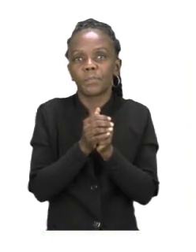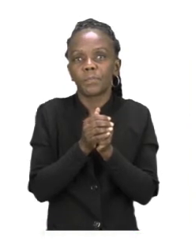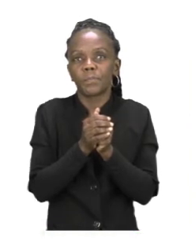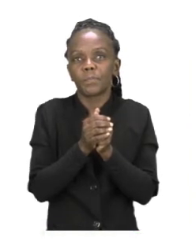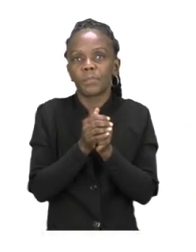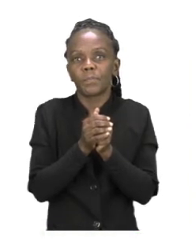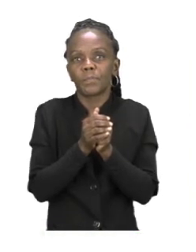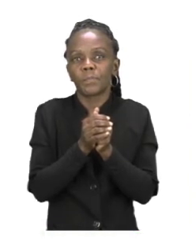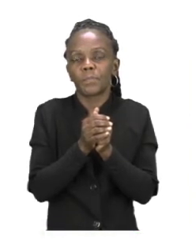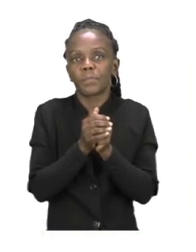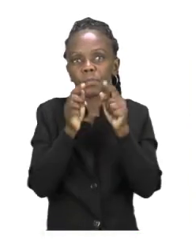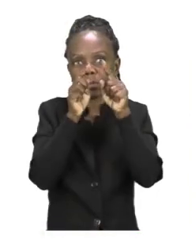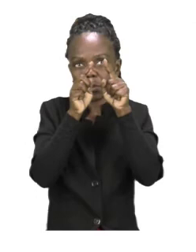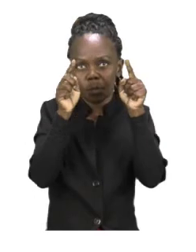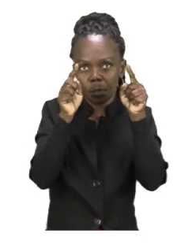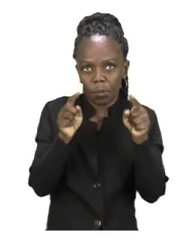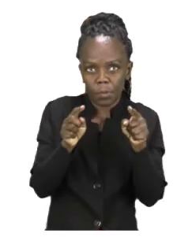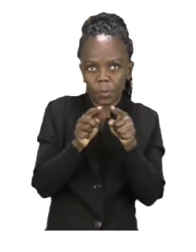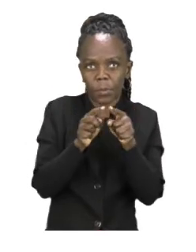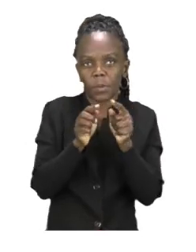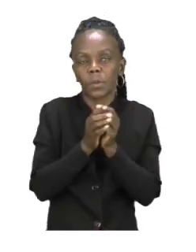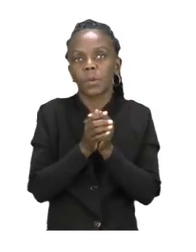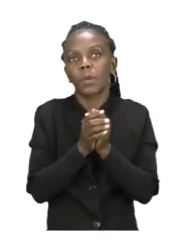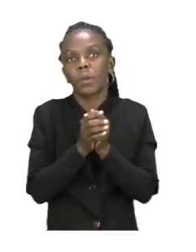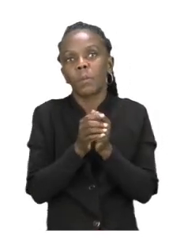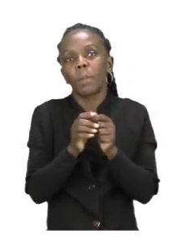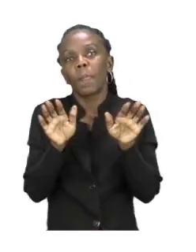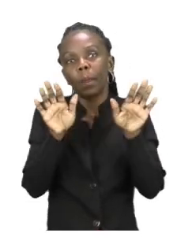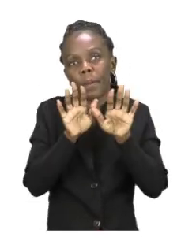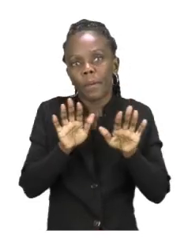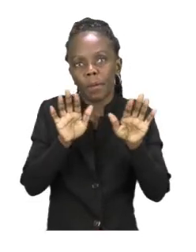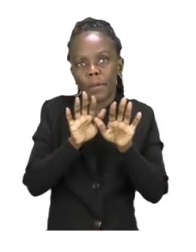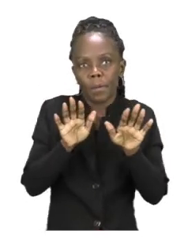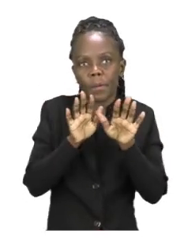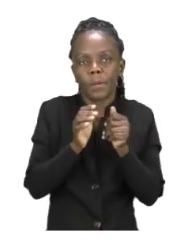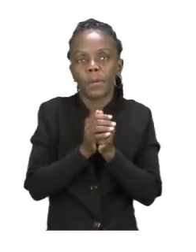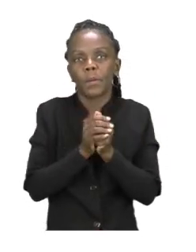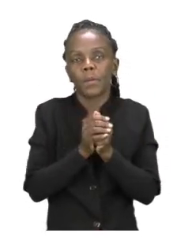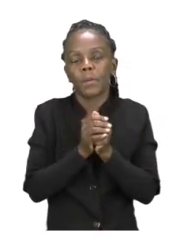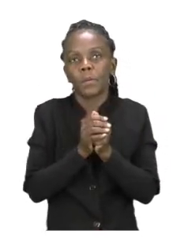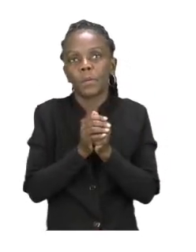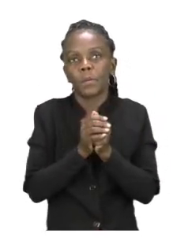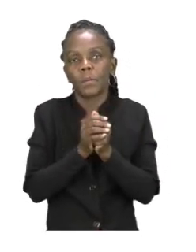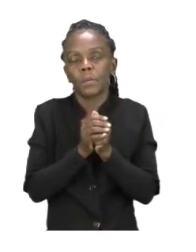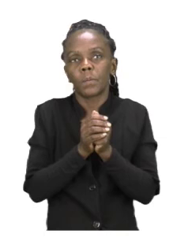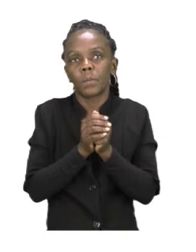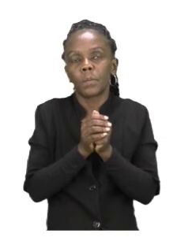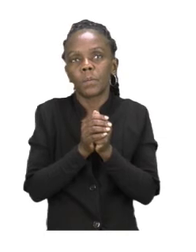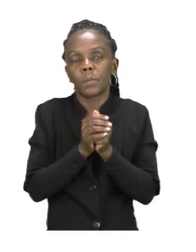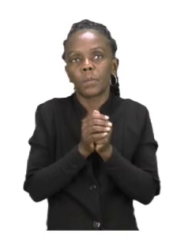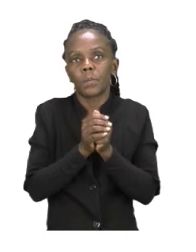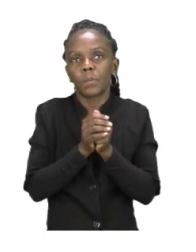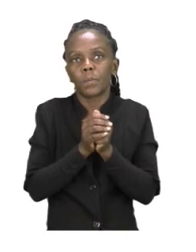So our square shape is first going to be colored in. When you are coloring, boys and girls, make sure that you get to